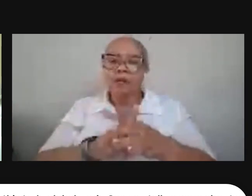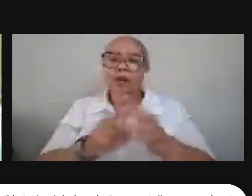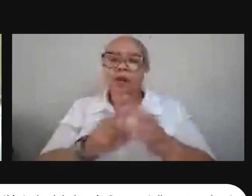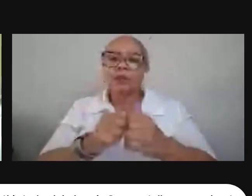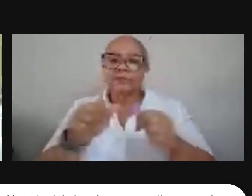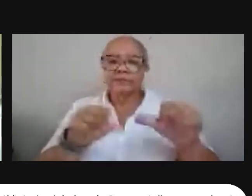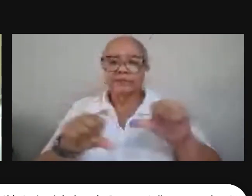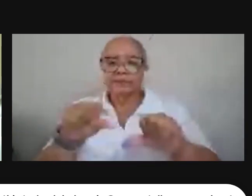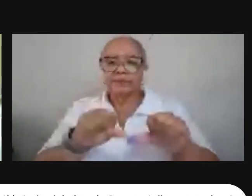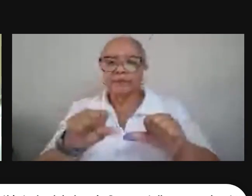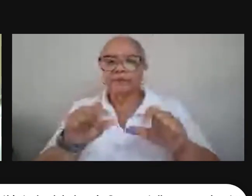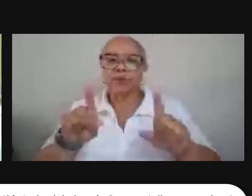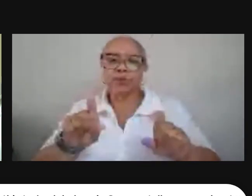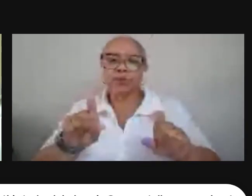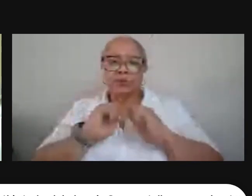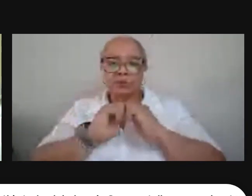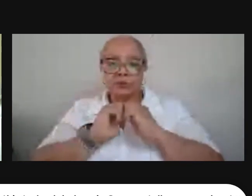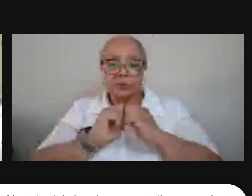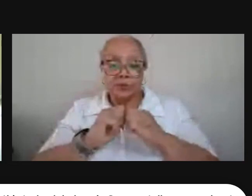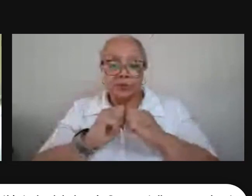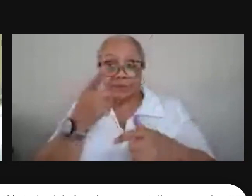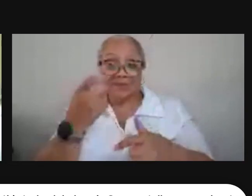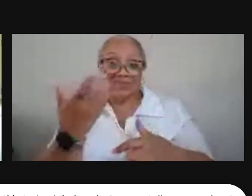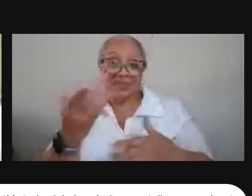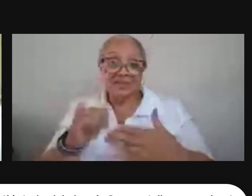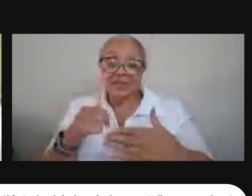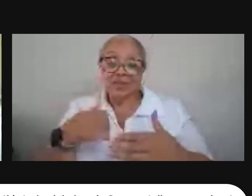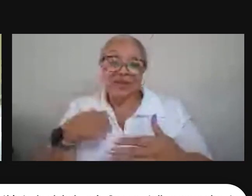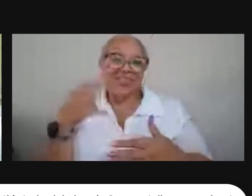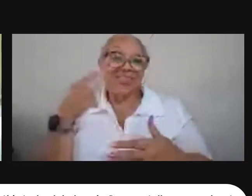together, because there are things that we think we know, but we don't,